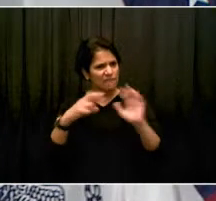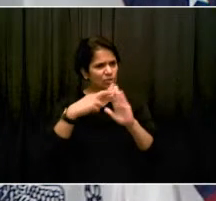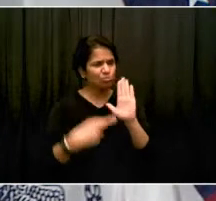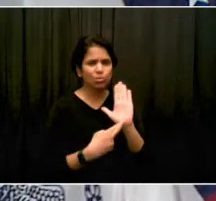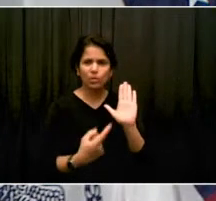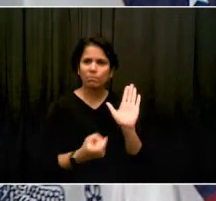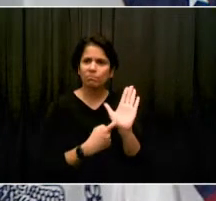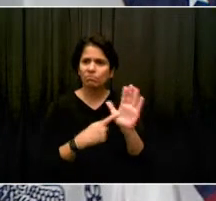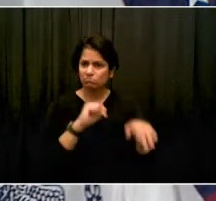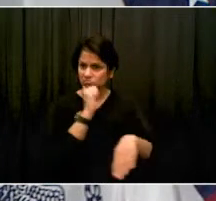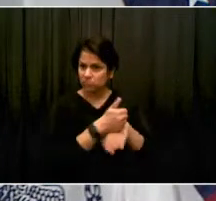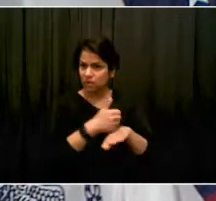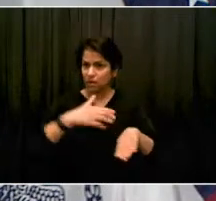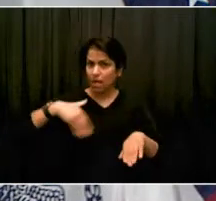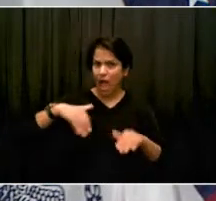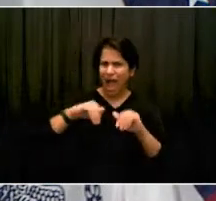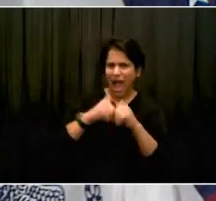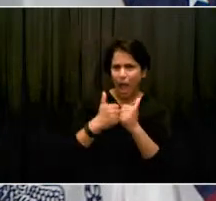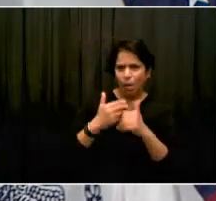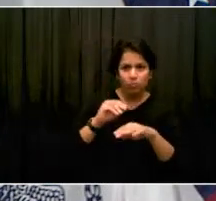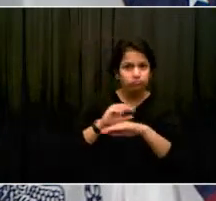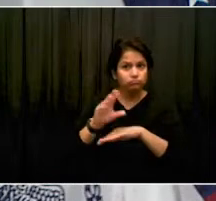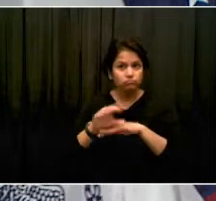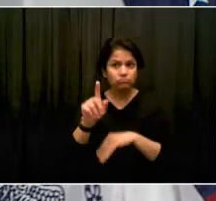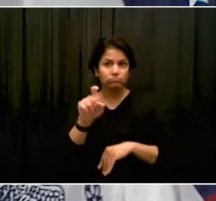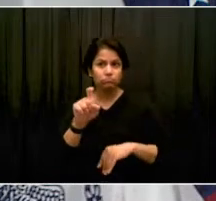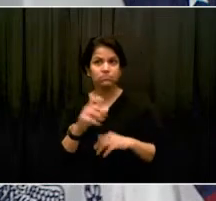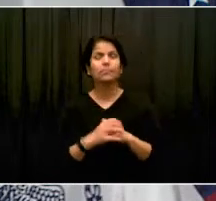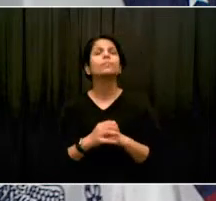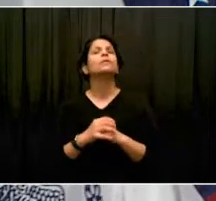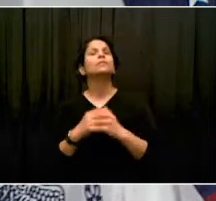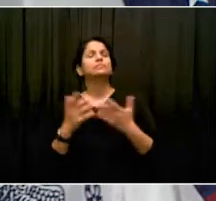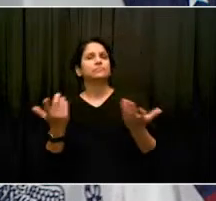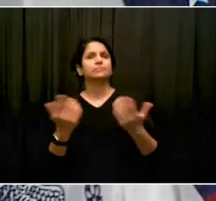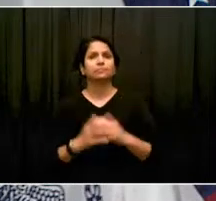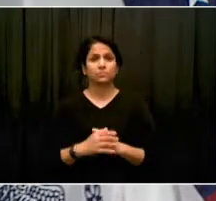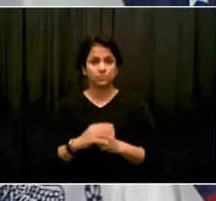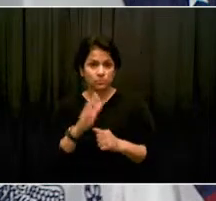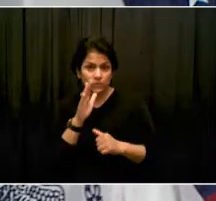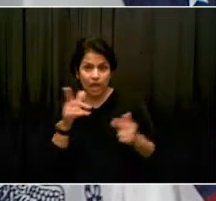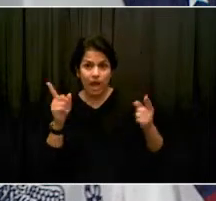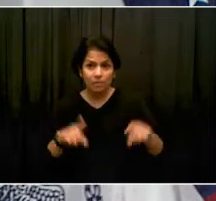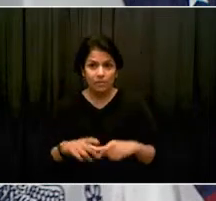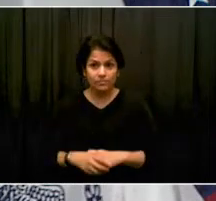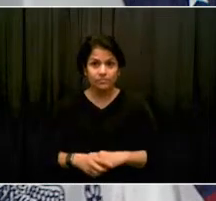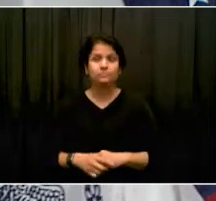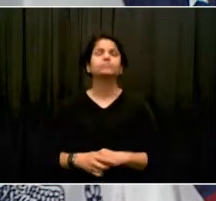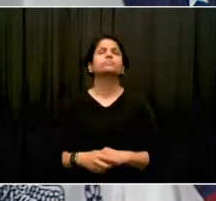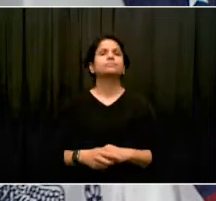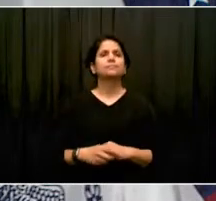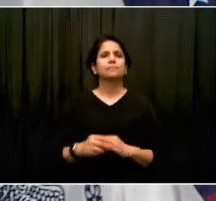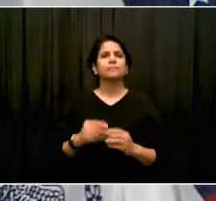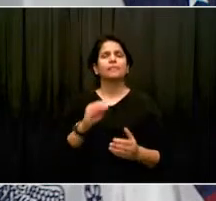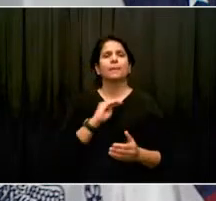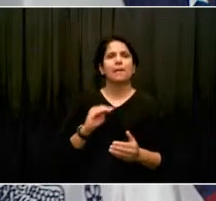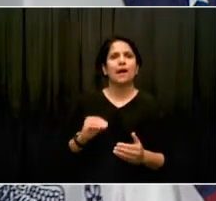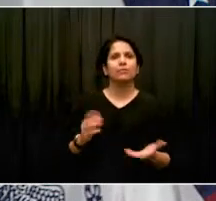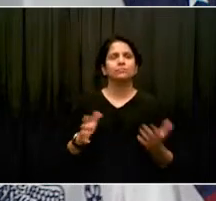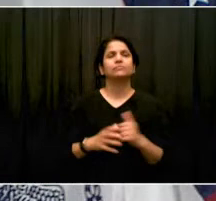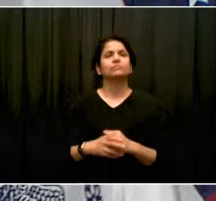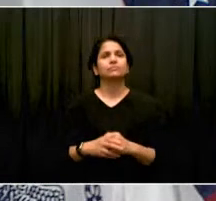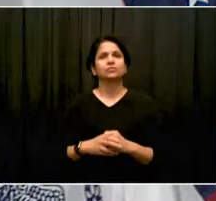that kind of thing? Shant, it's obviously 2 months away, and we're going to be led by the data and the science. So this decision,